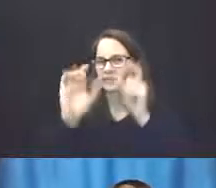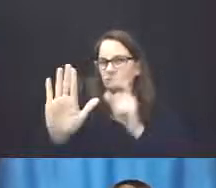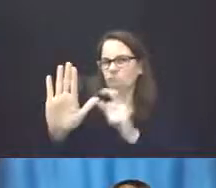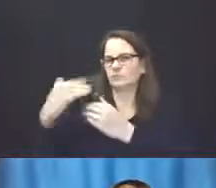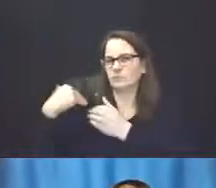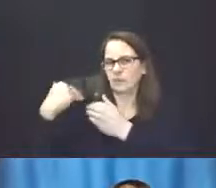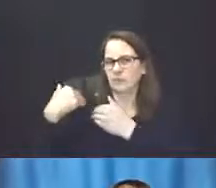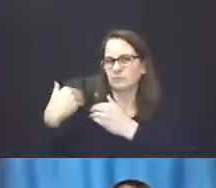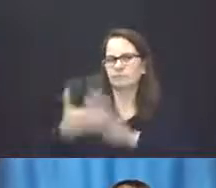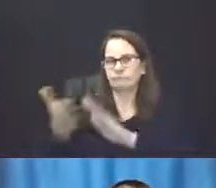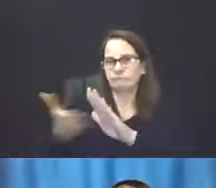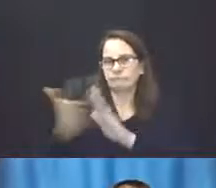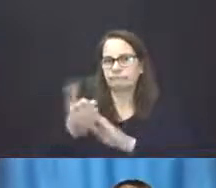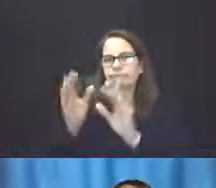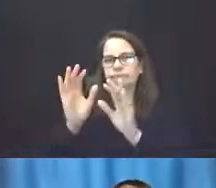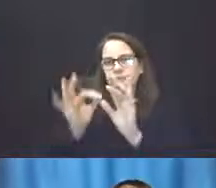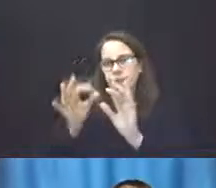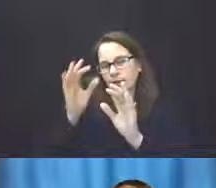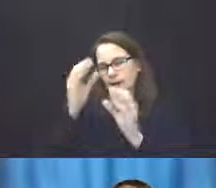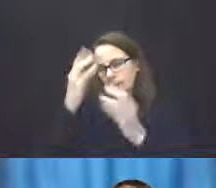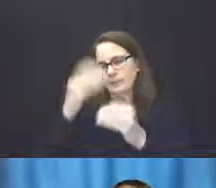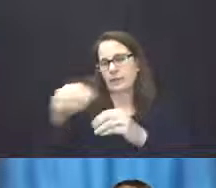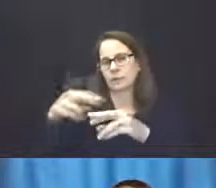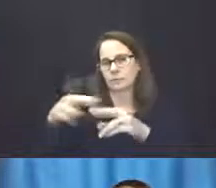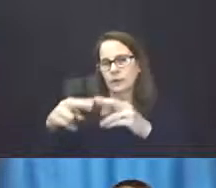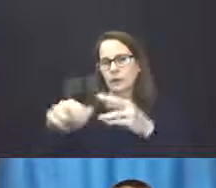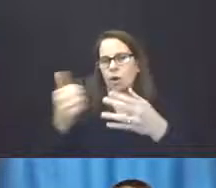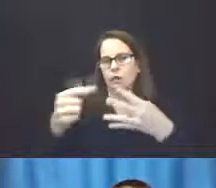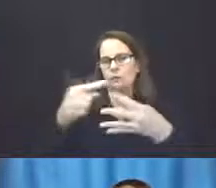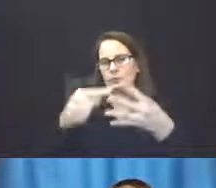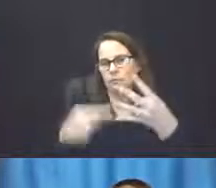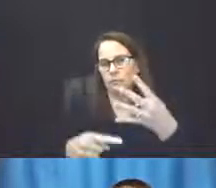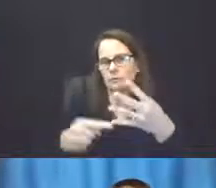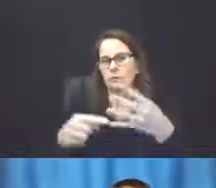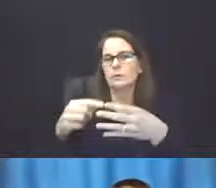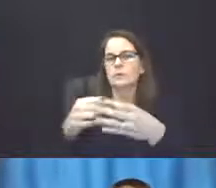So that was primarily the responsibility of the woman with the glasses in that picture.